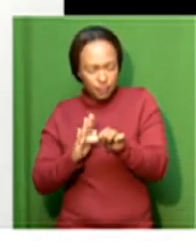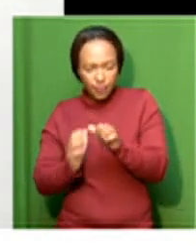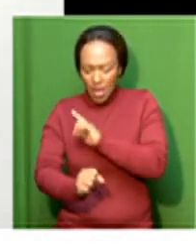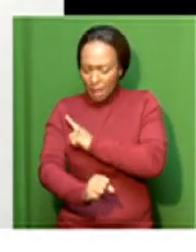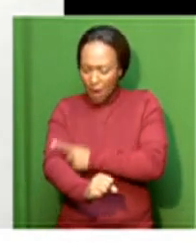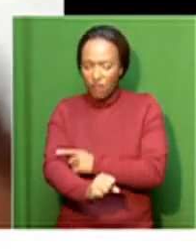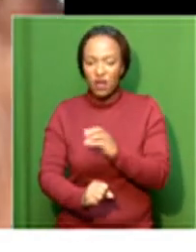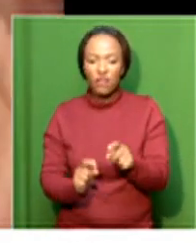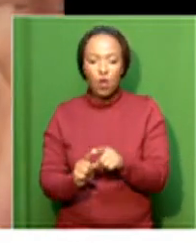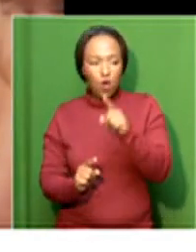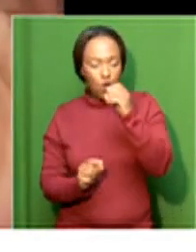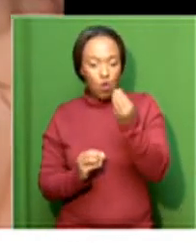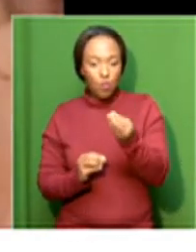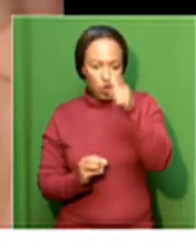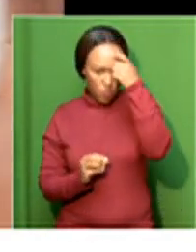know,